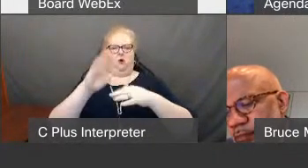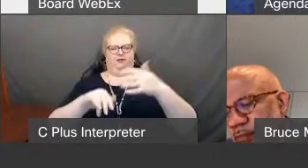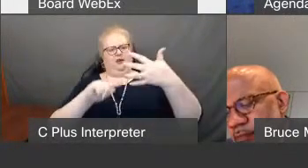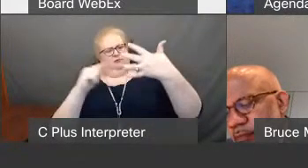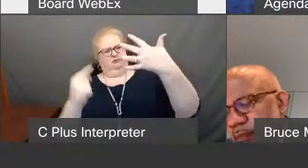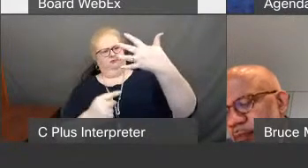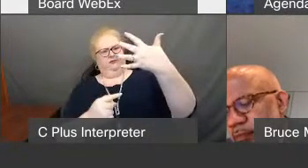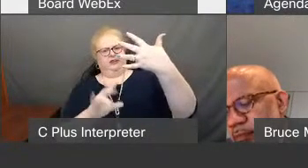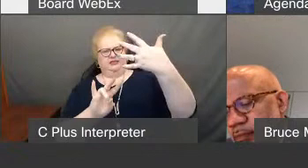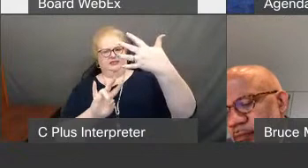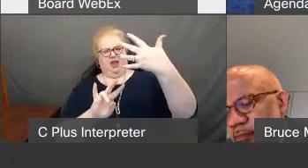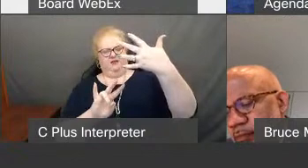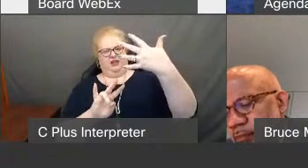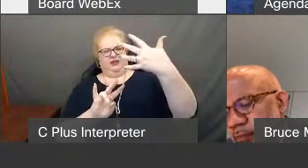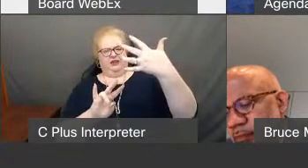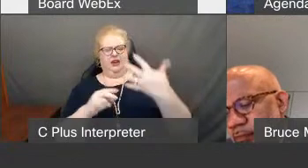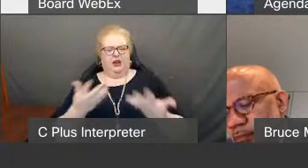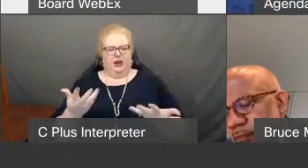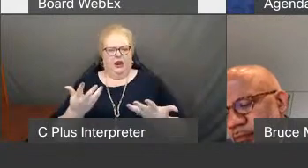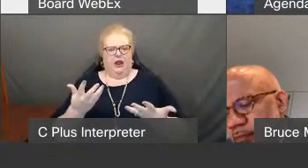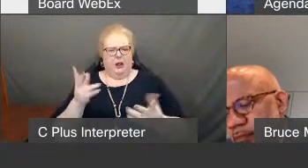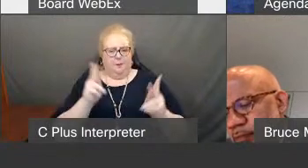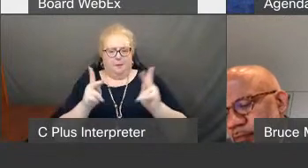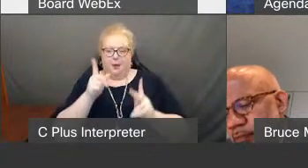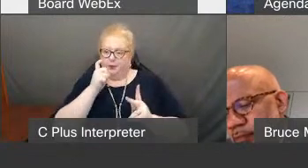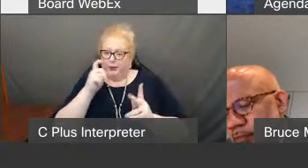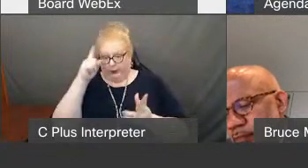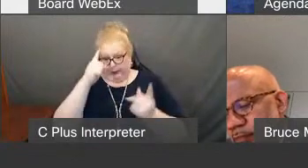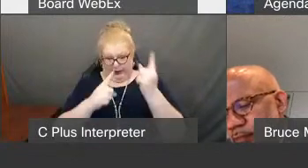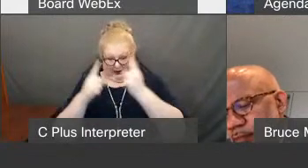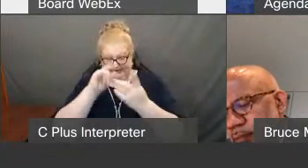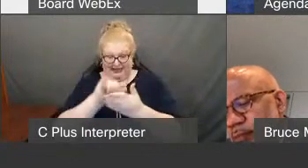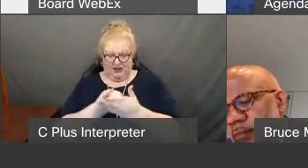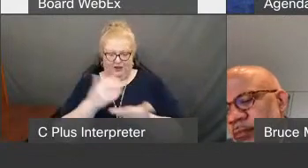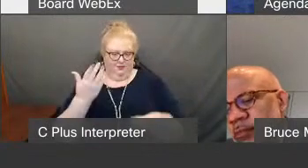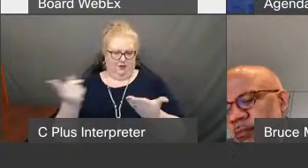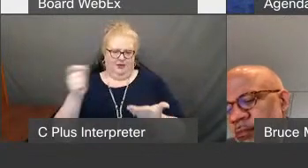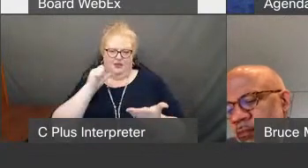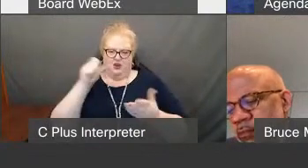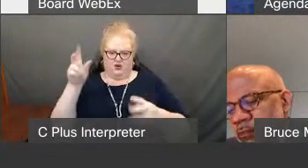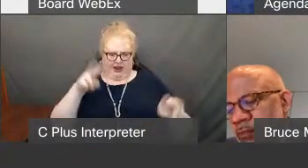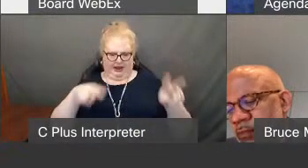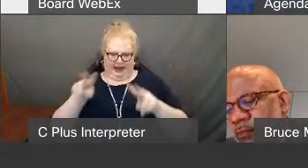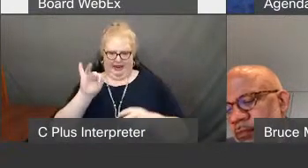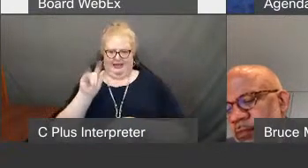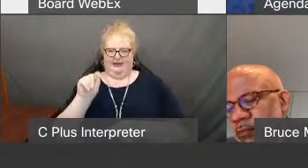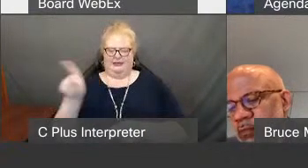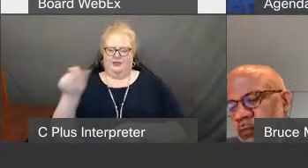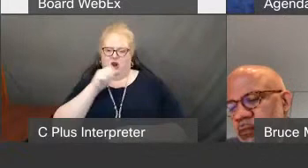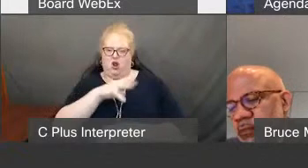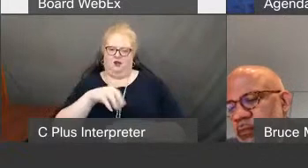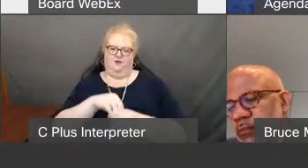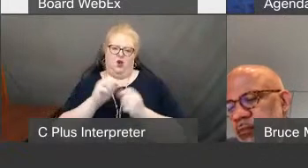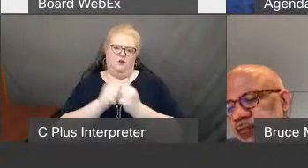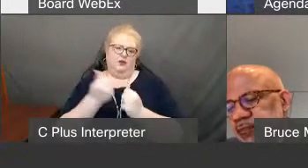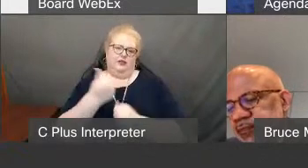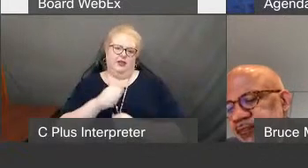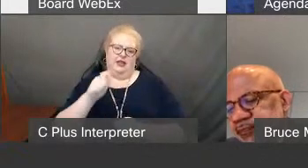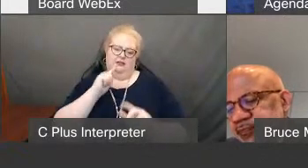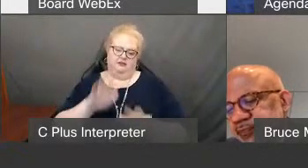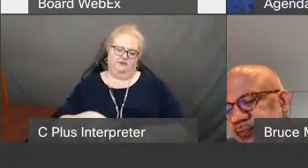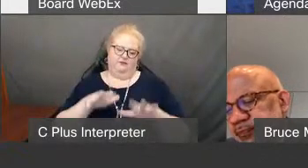Maybe the people that were doing the waiting are analyzing it, not been involved in flooding in their neighborhoods,